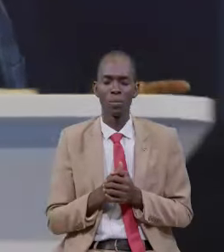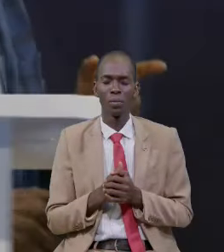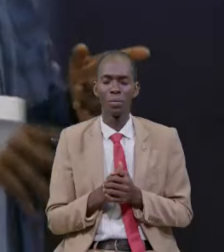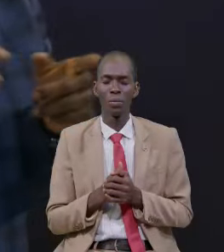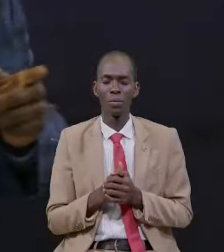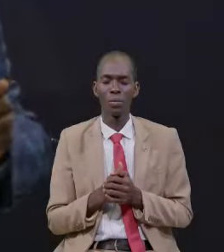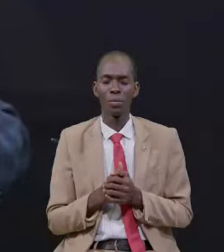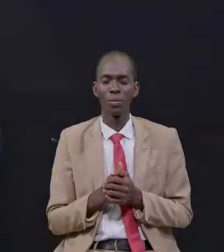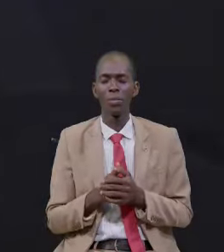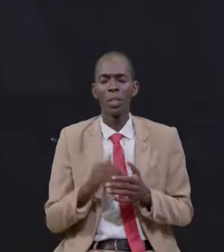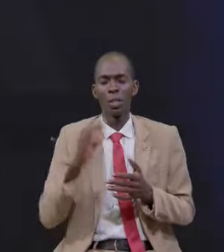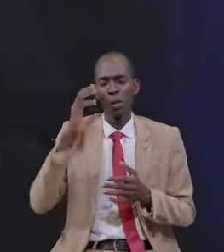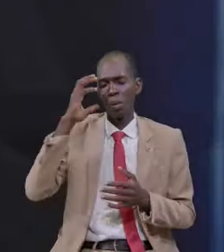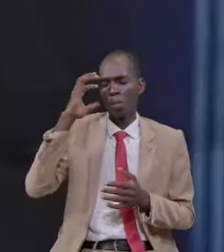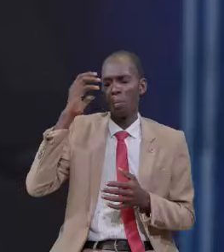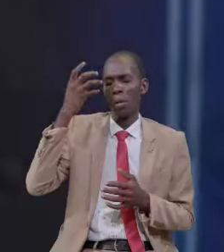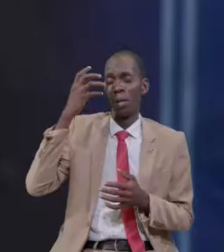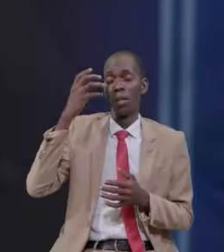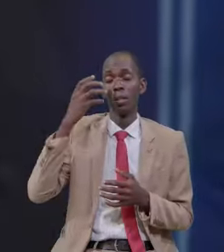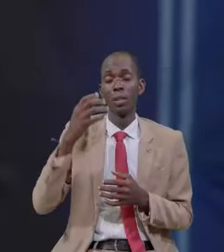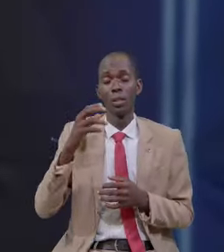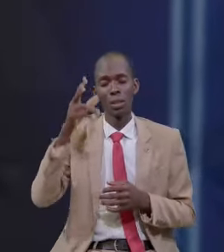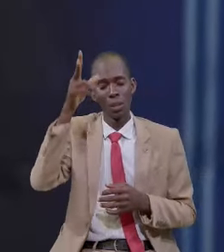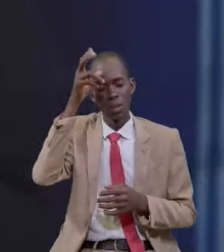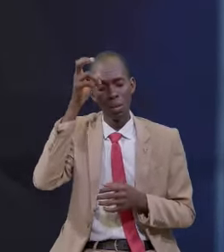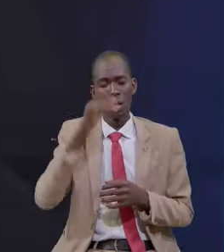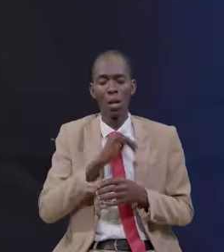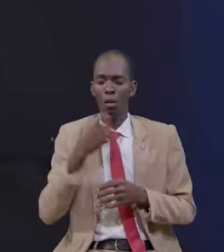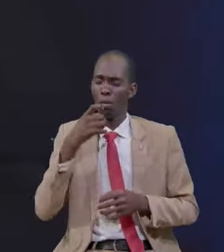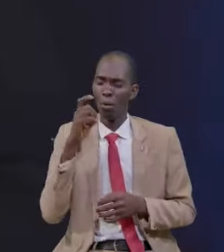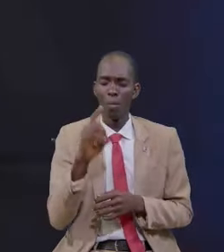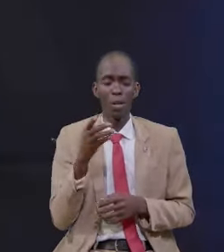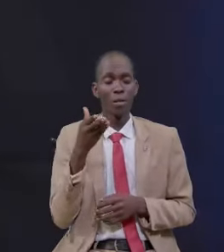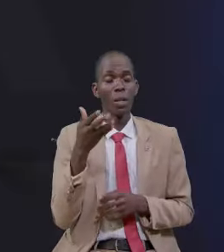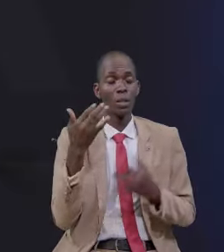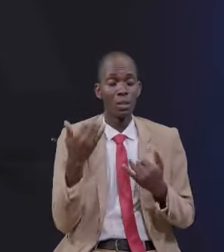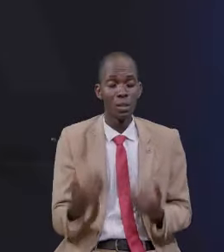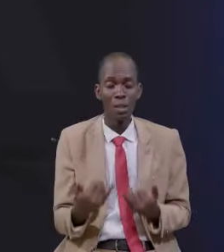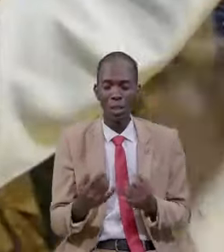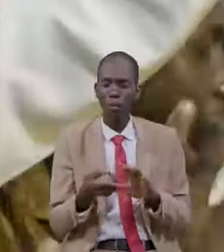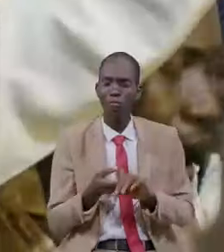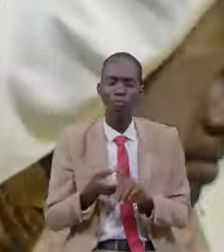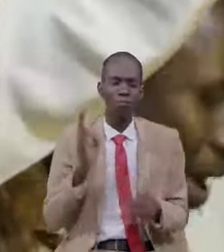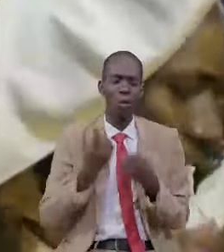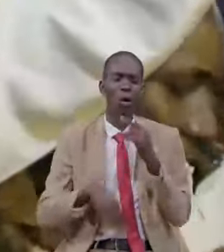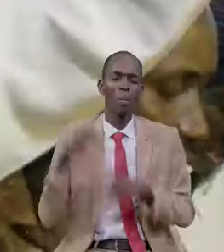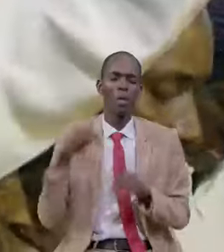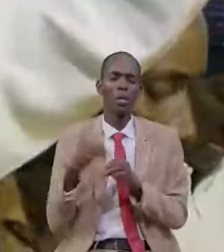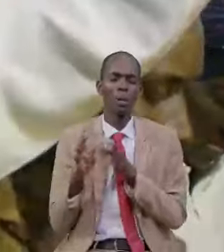Madness and sanity, demons, I command you there, come out in Jesus'